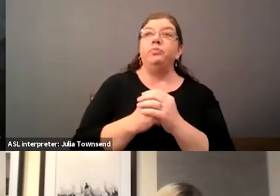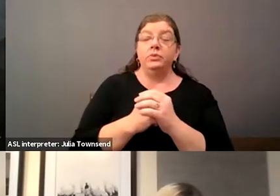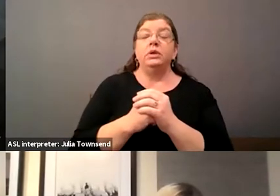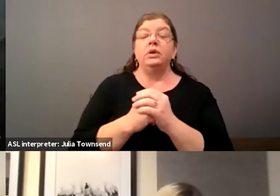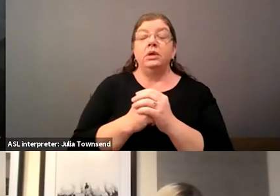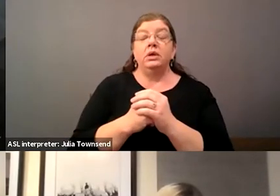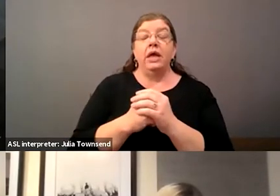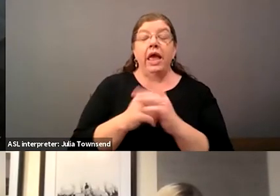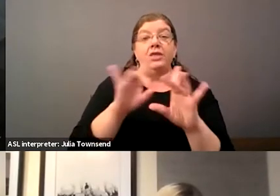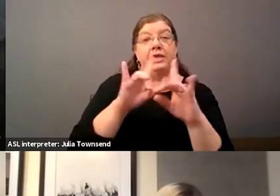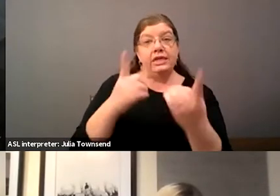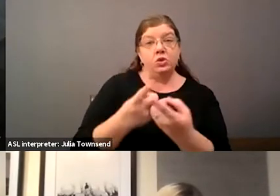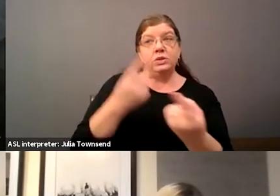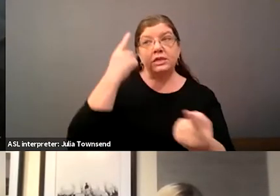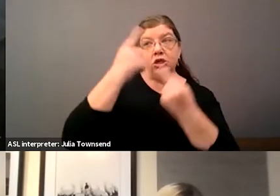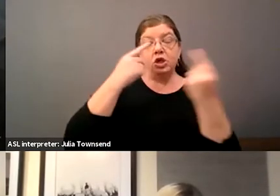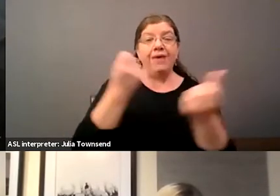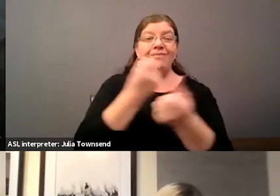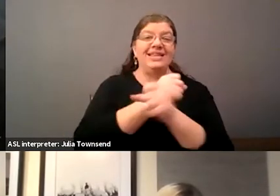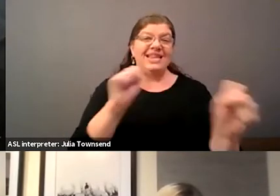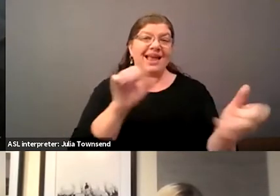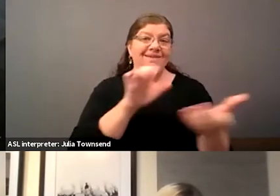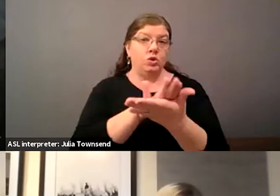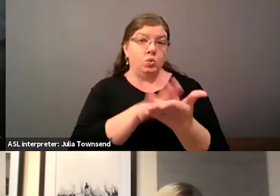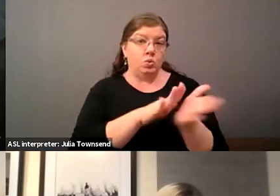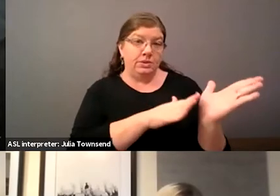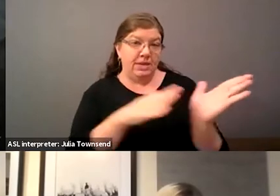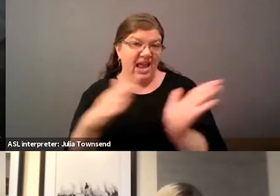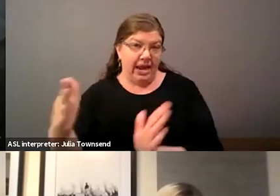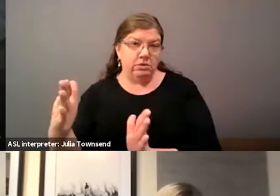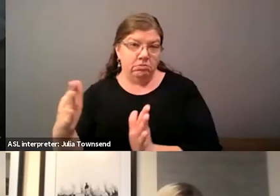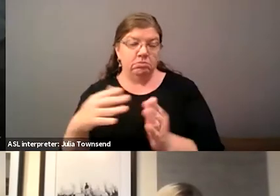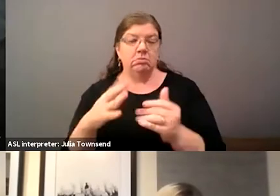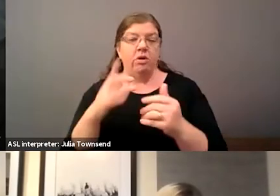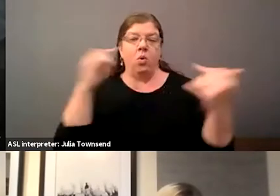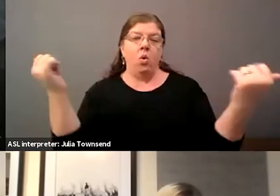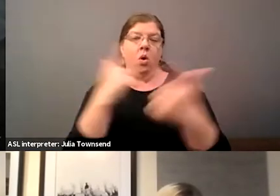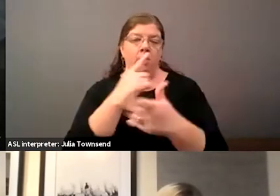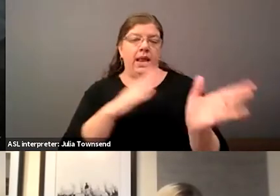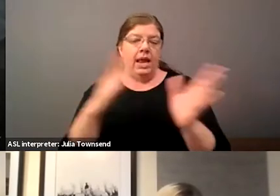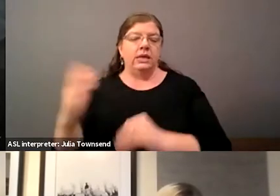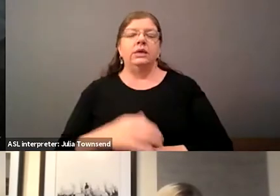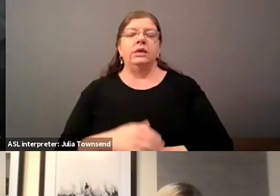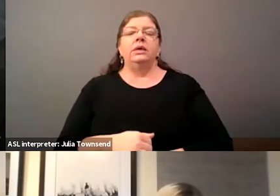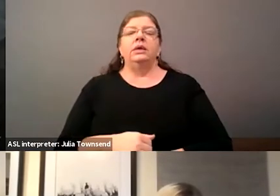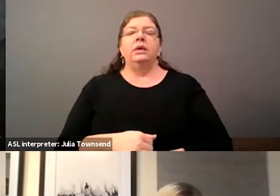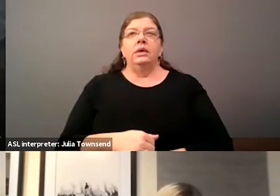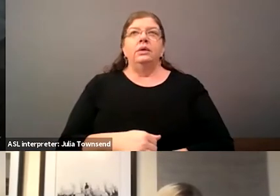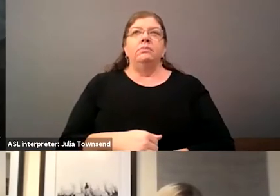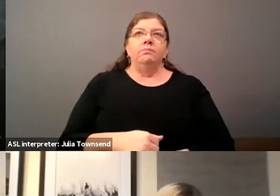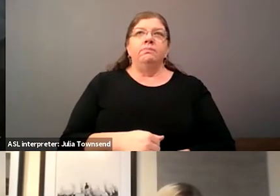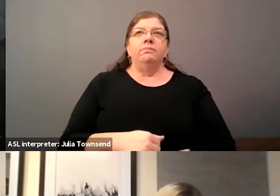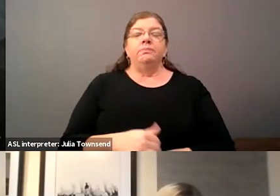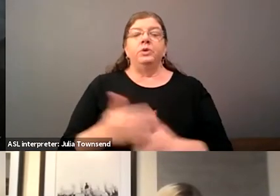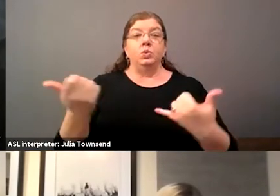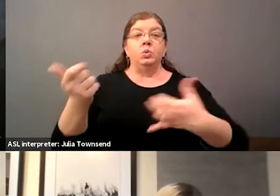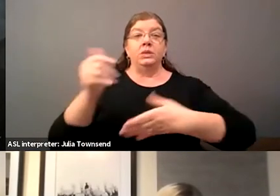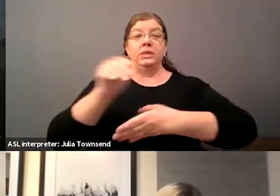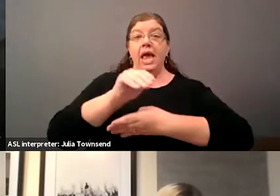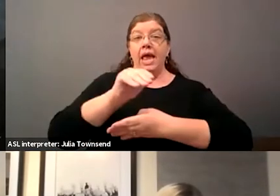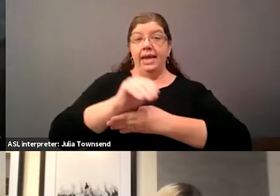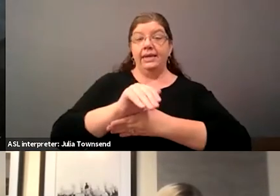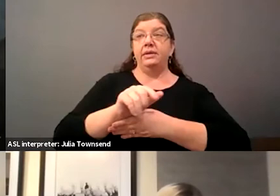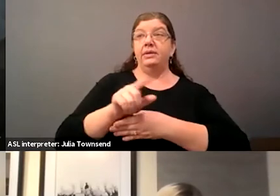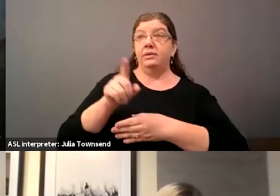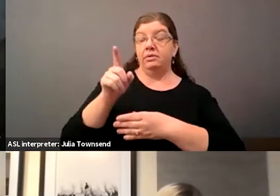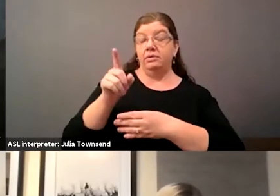then consideration of the safe schools plan uh safe schools for all plan um i i guess tonight is as miss